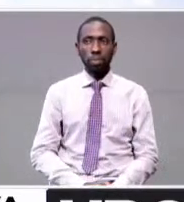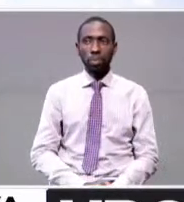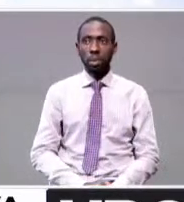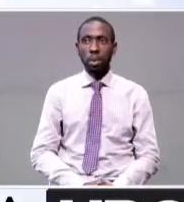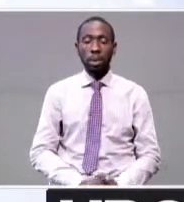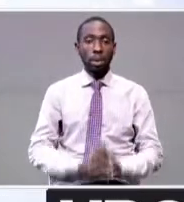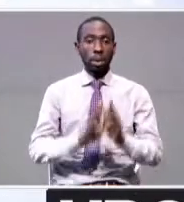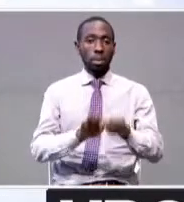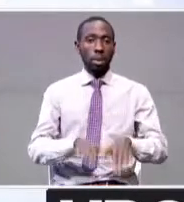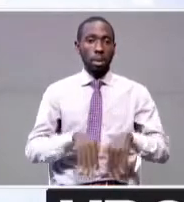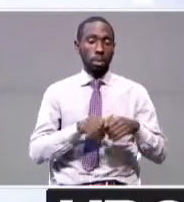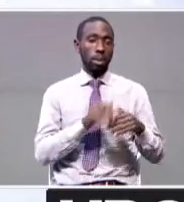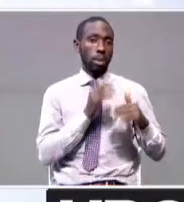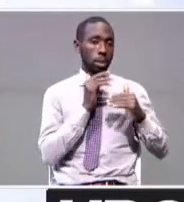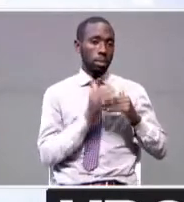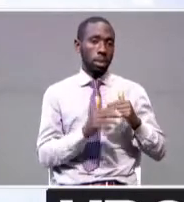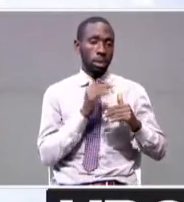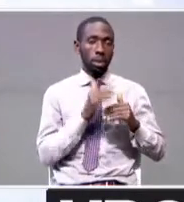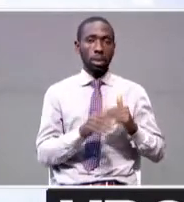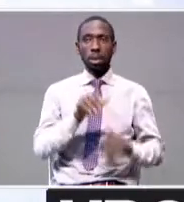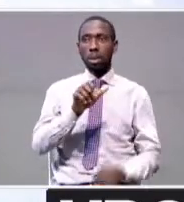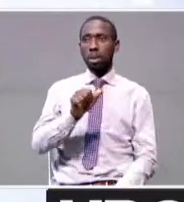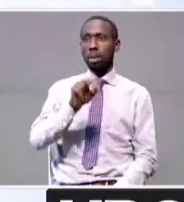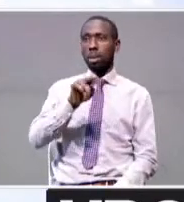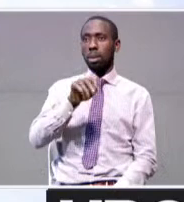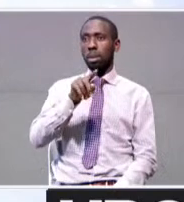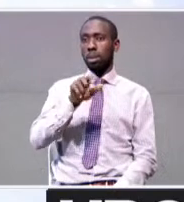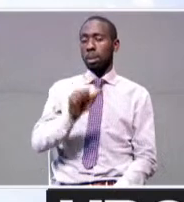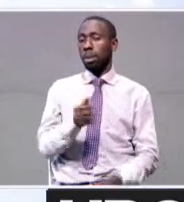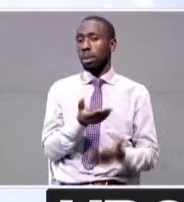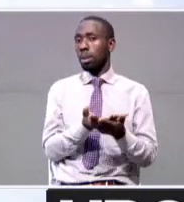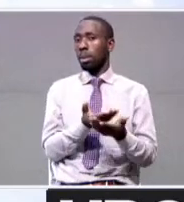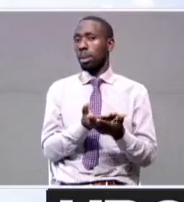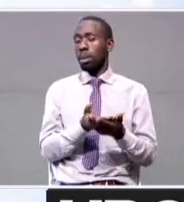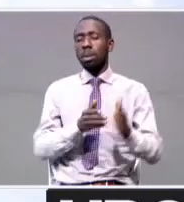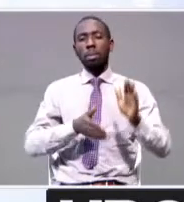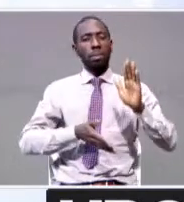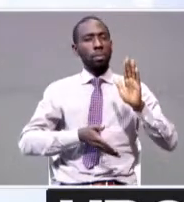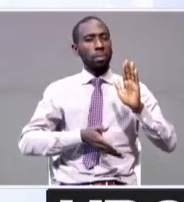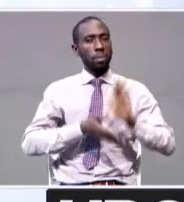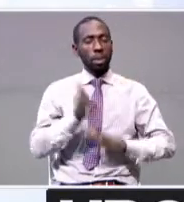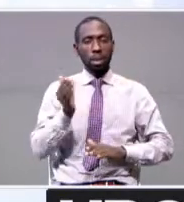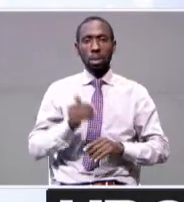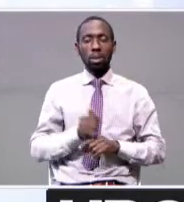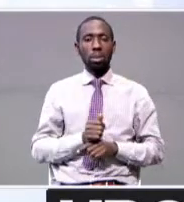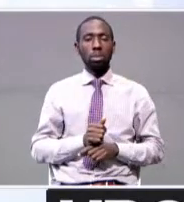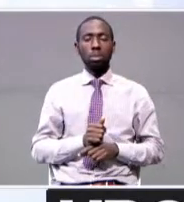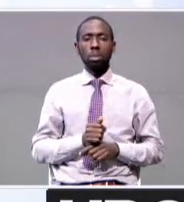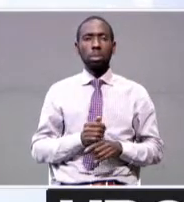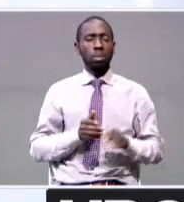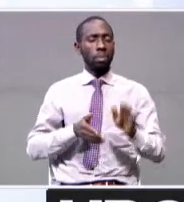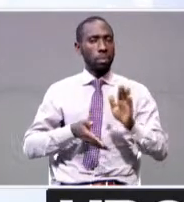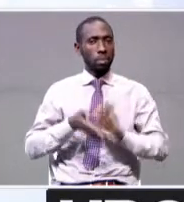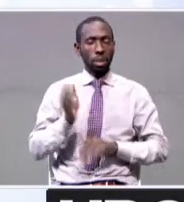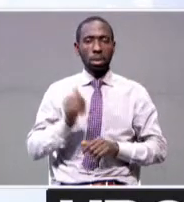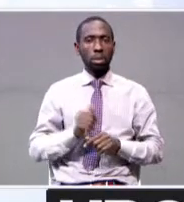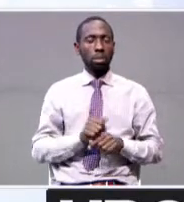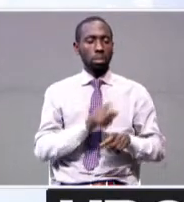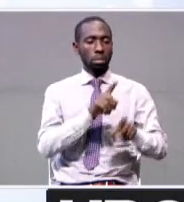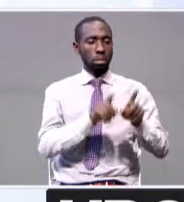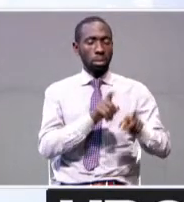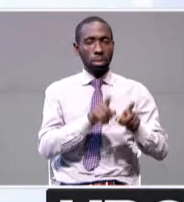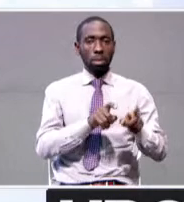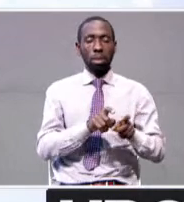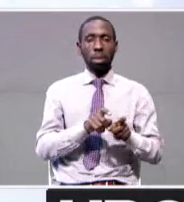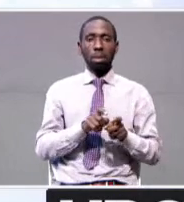Speaker wa Parliament Anita Annette Among asabye wabeewo obwangu mu kuwozesa ababaka Muhammad Ssegirinya ne Alan Ssewanyana